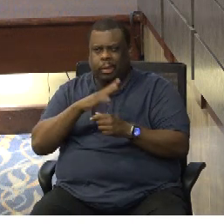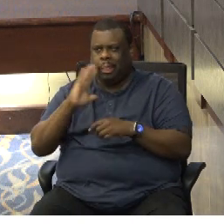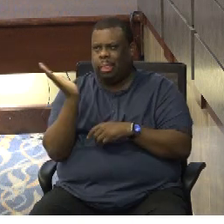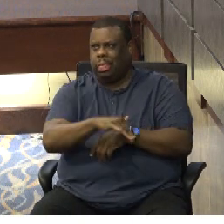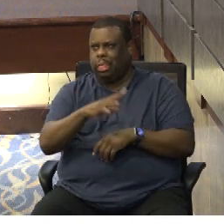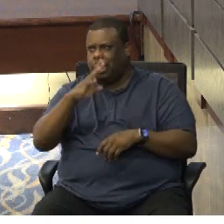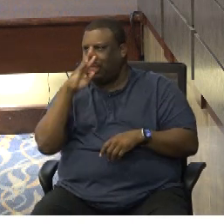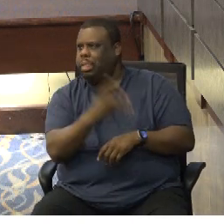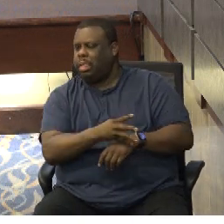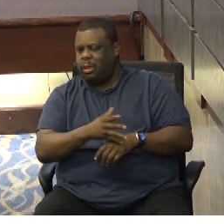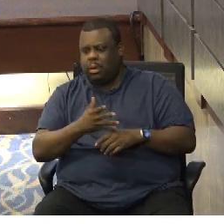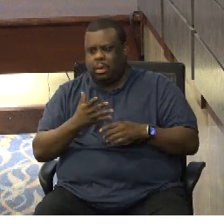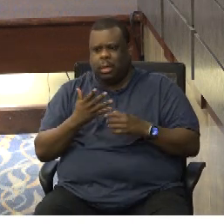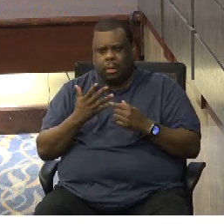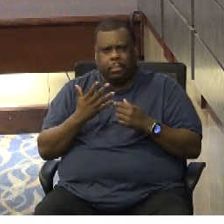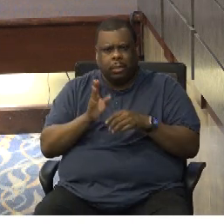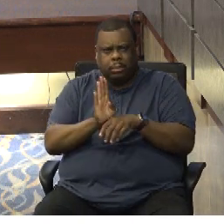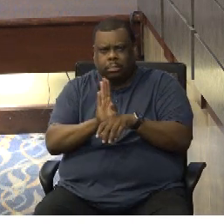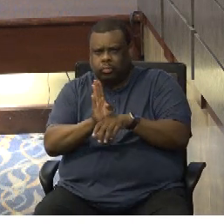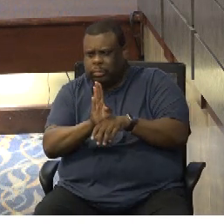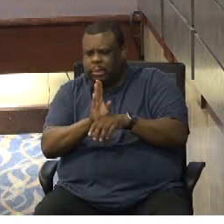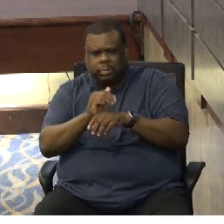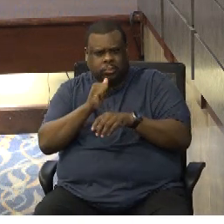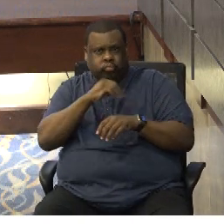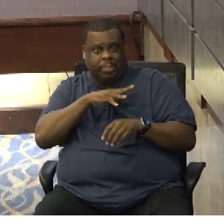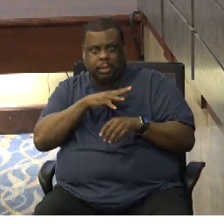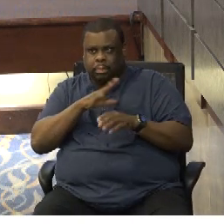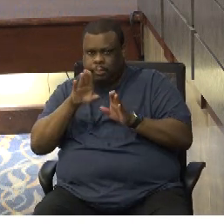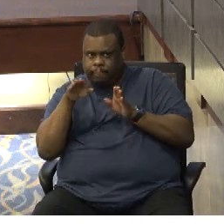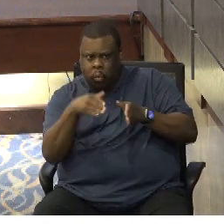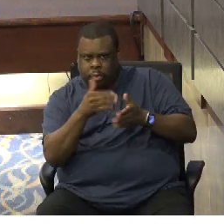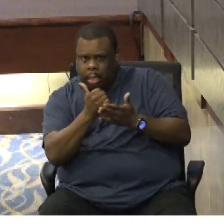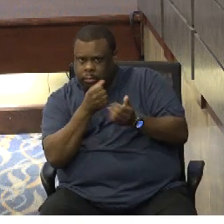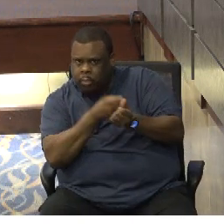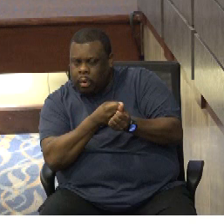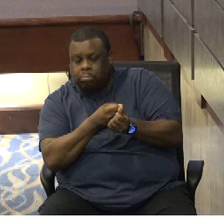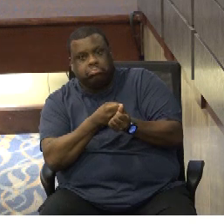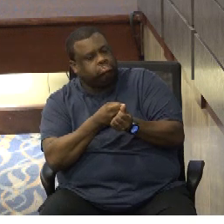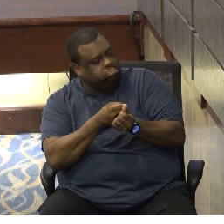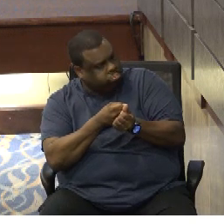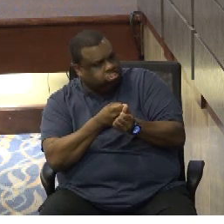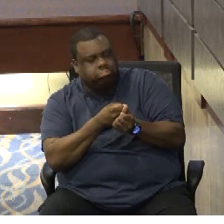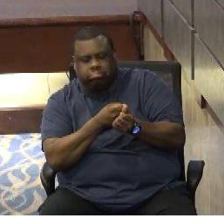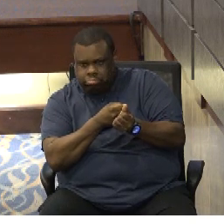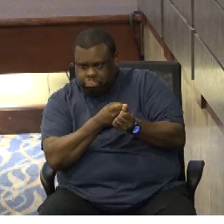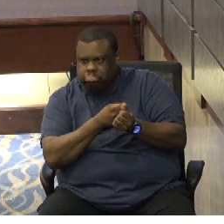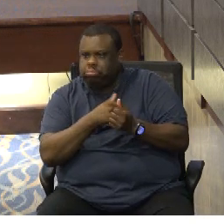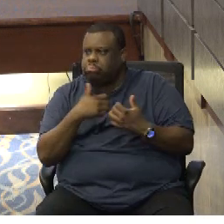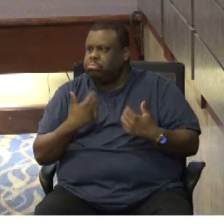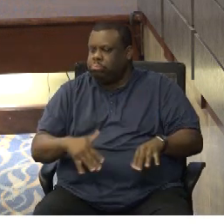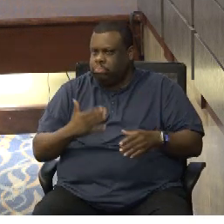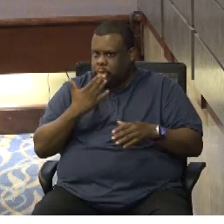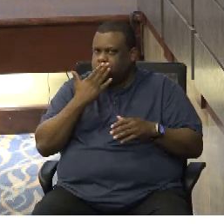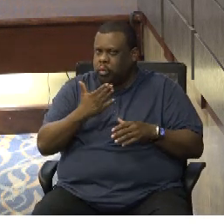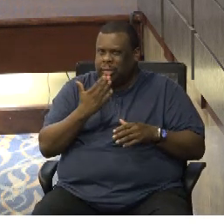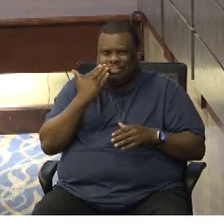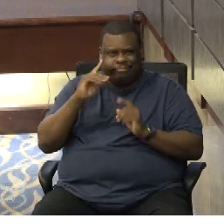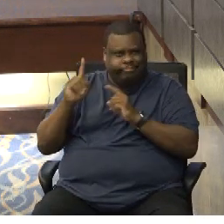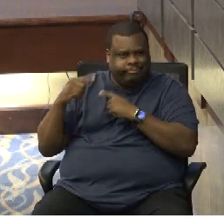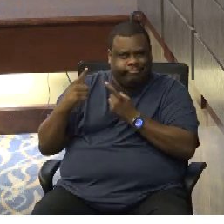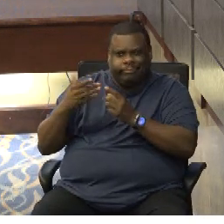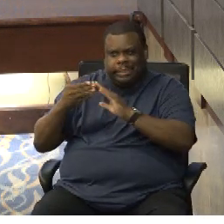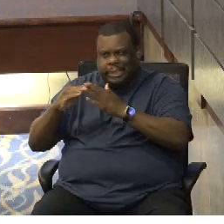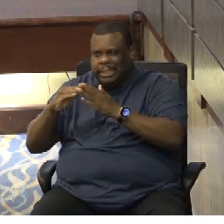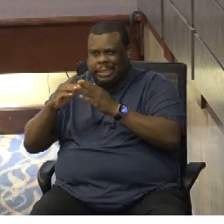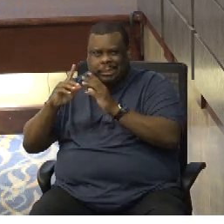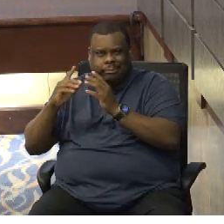any particular designations or potent grant funding from cities, but we were able to do this. So I just